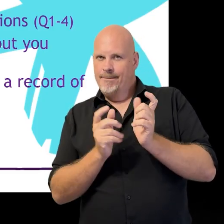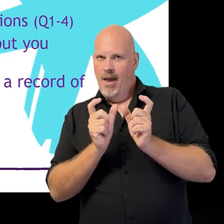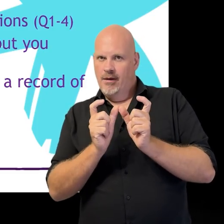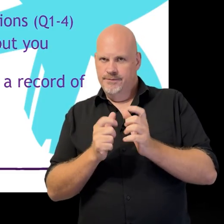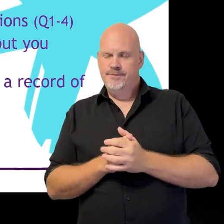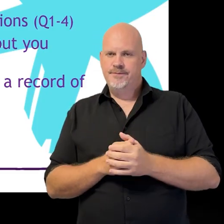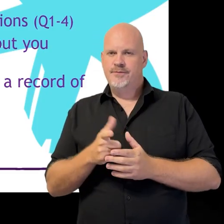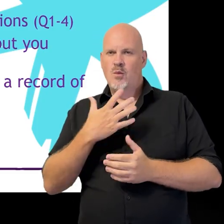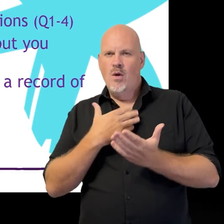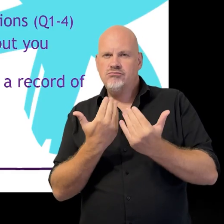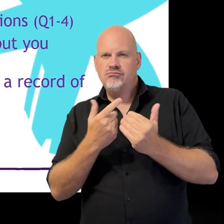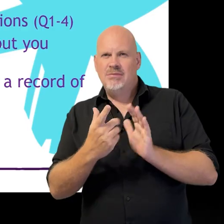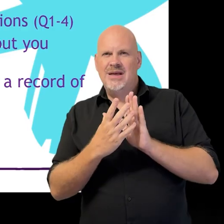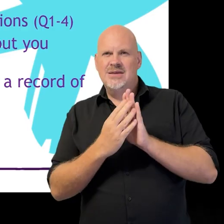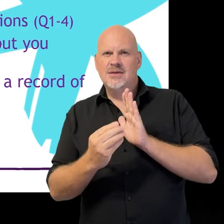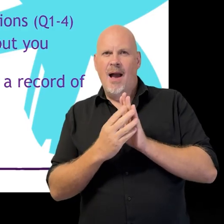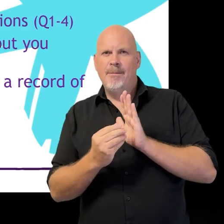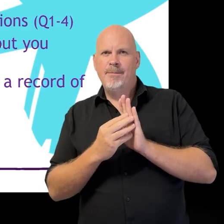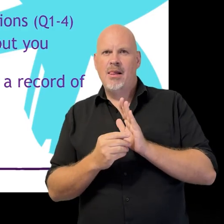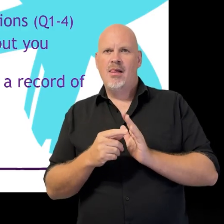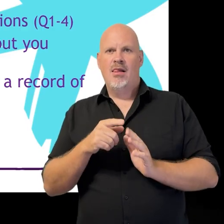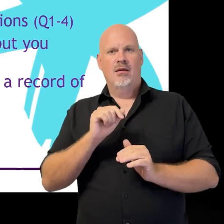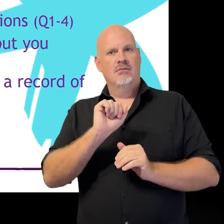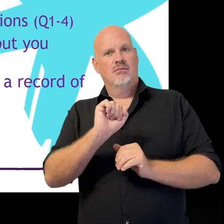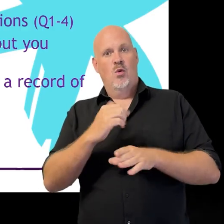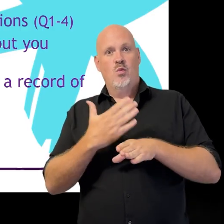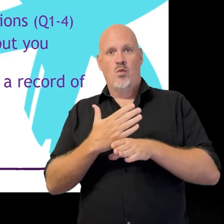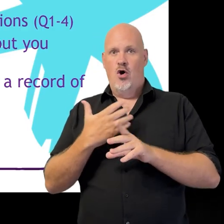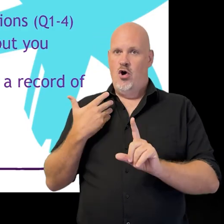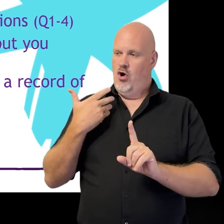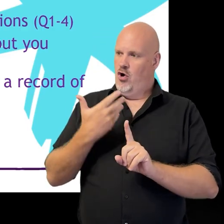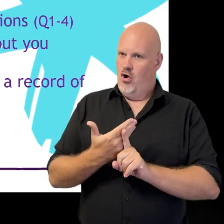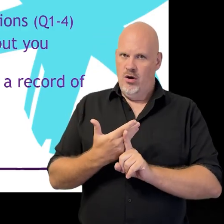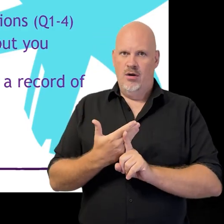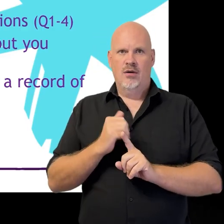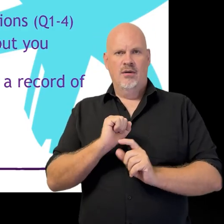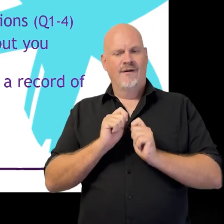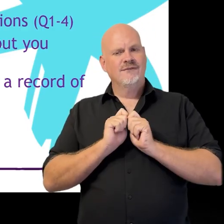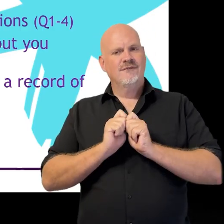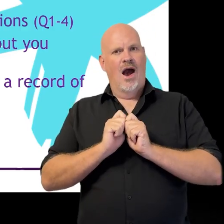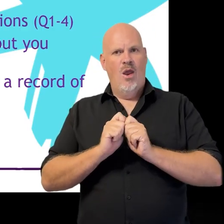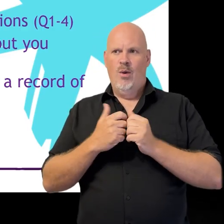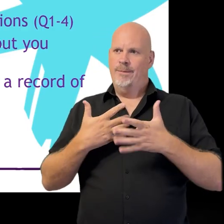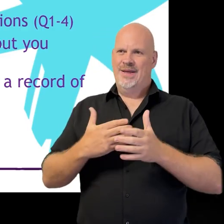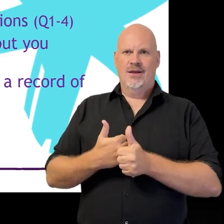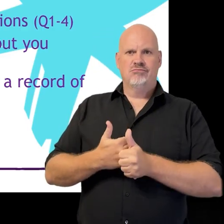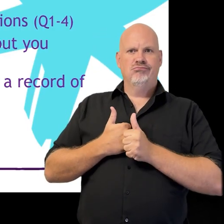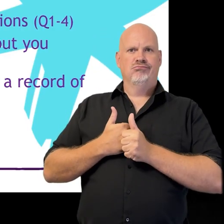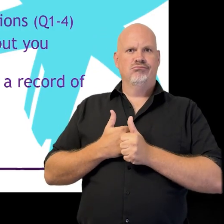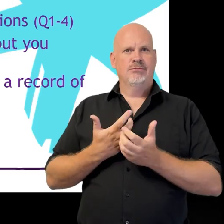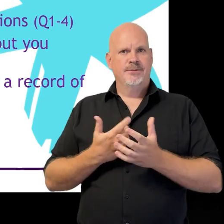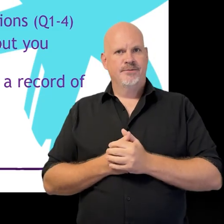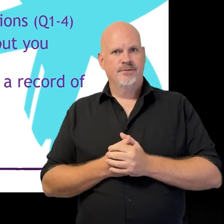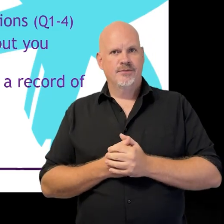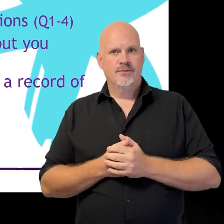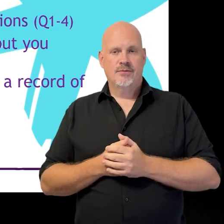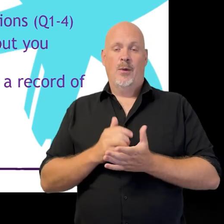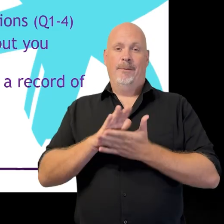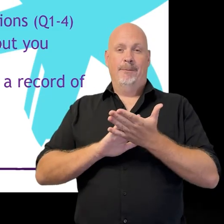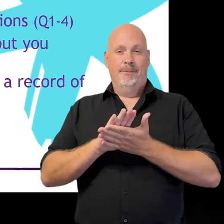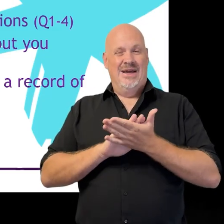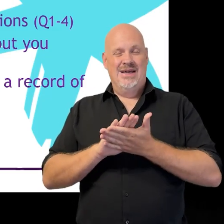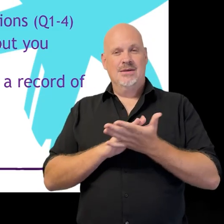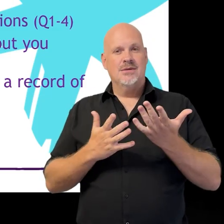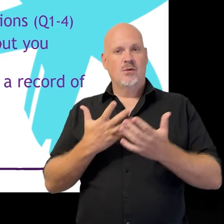4, which will enable Novascare to learn more about us. And we also have to follow the instruction to provide a record of